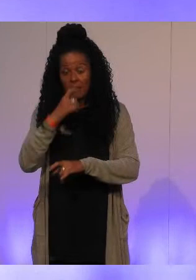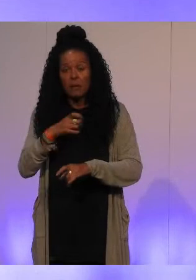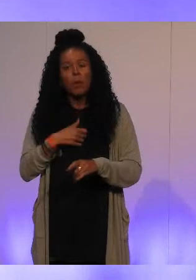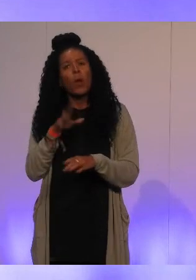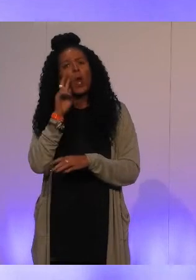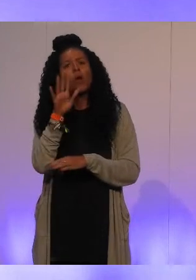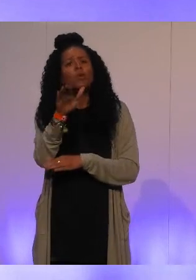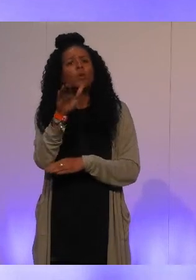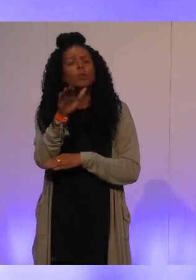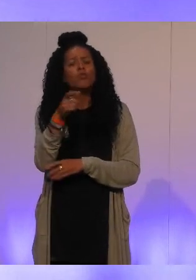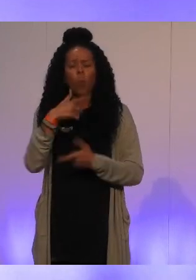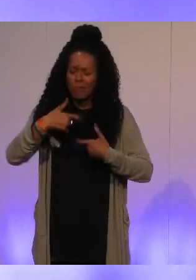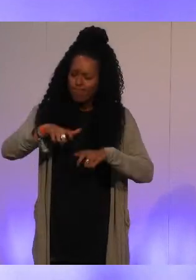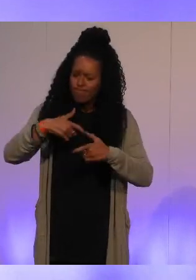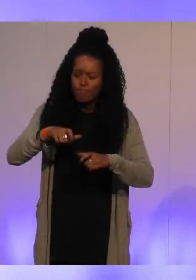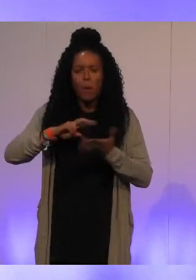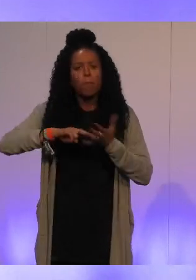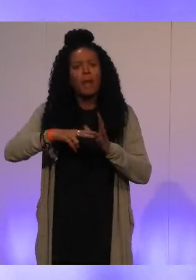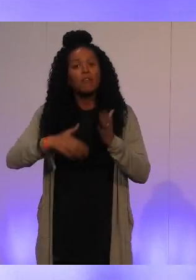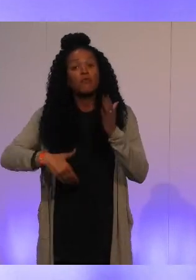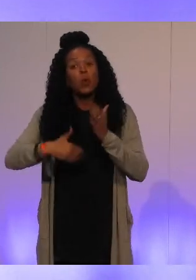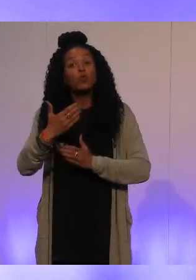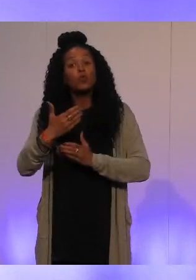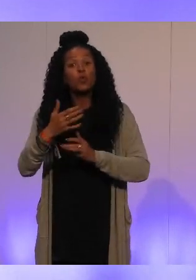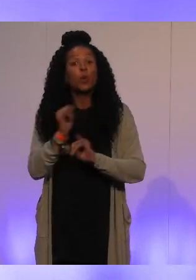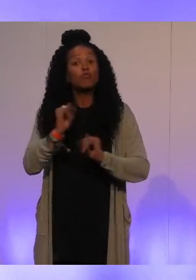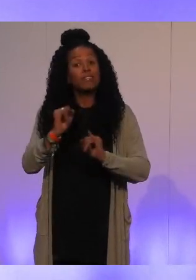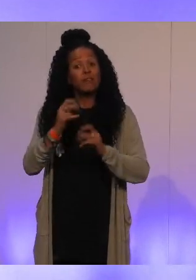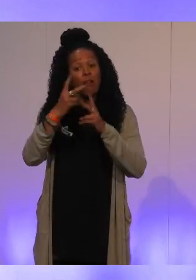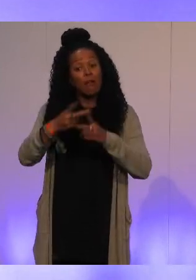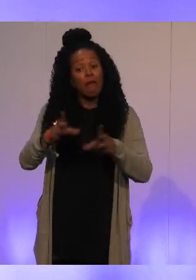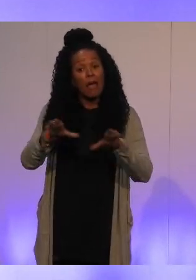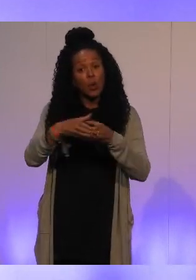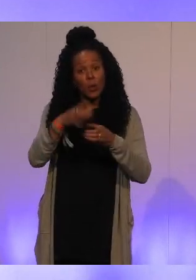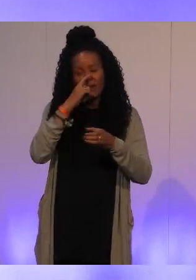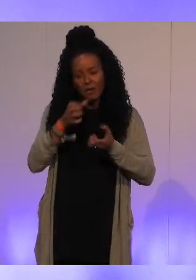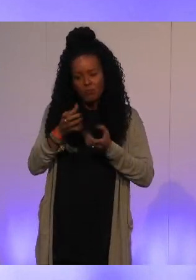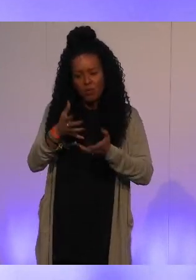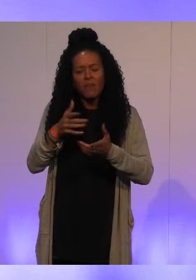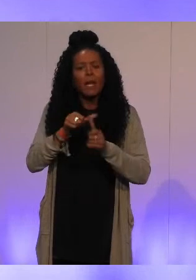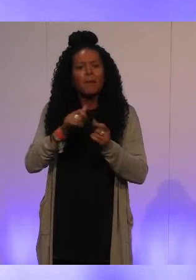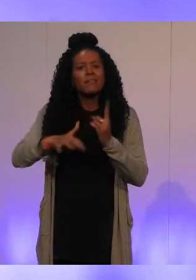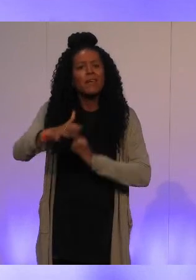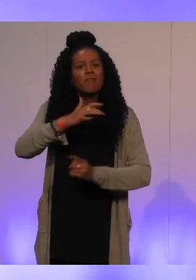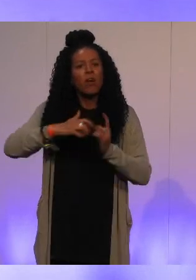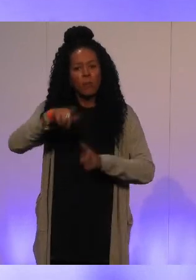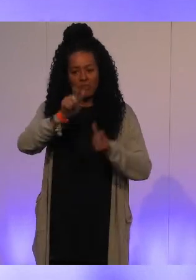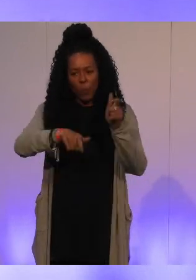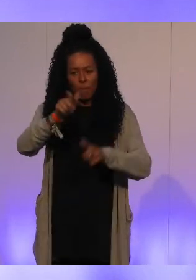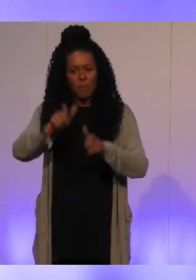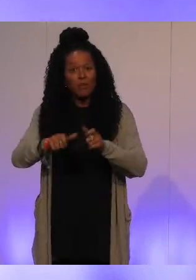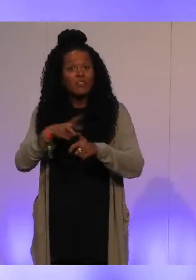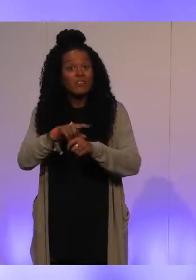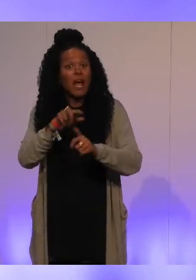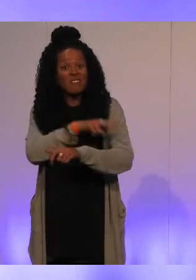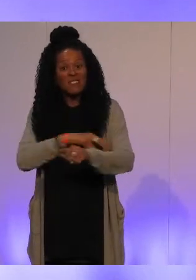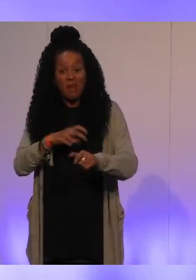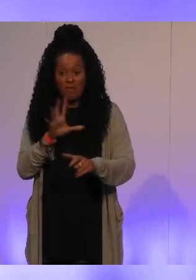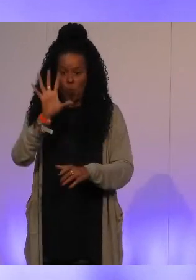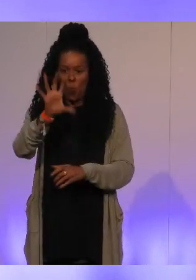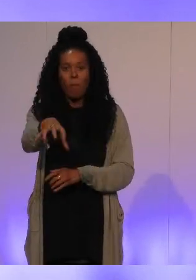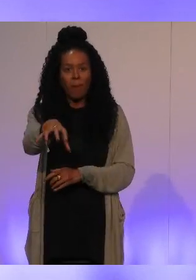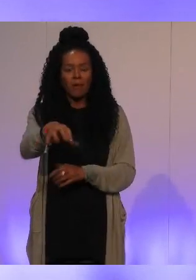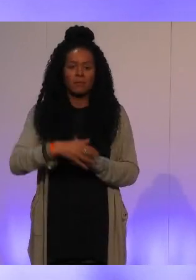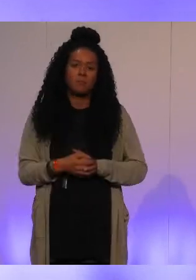we're continuing to work on plans for a new critical care unit to provide a better environment for patients and staff in one